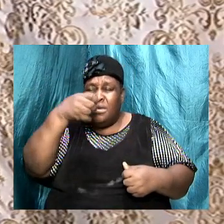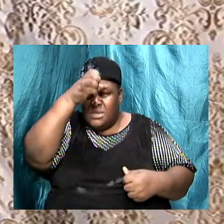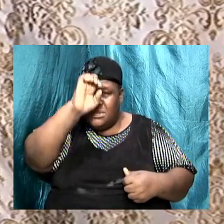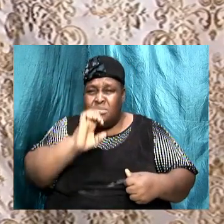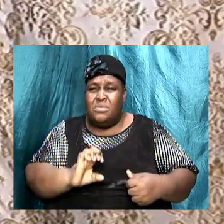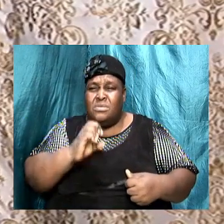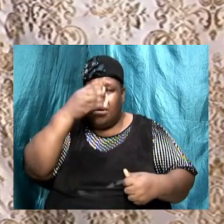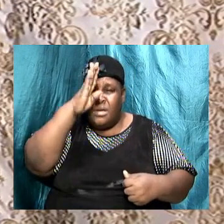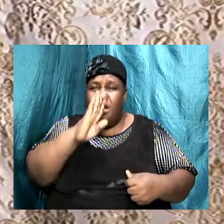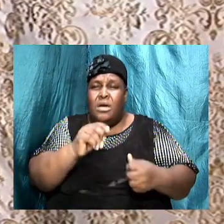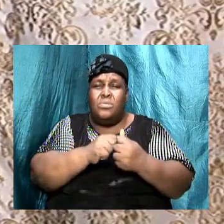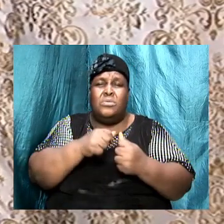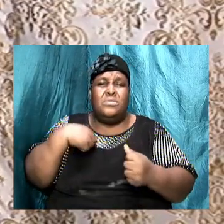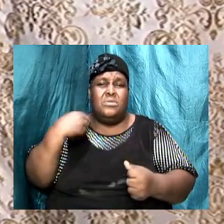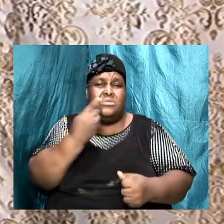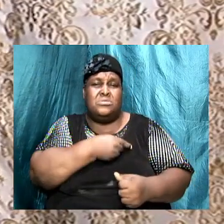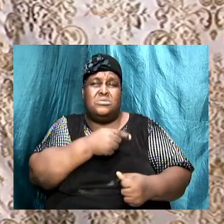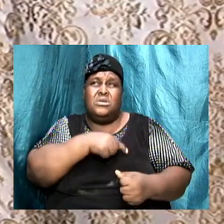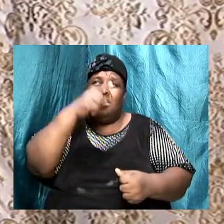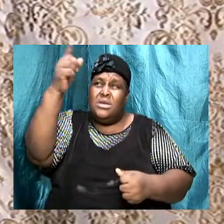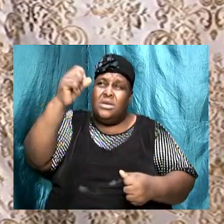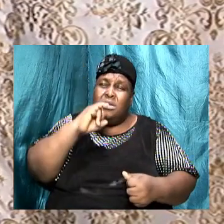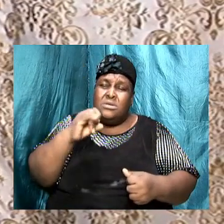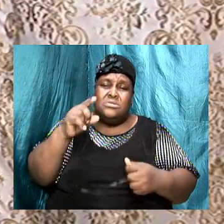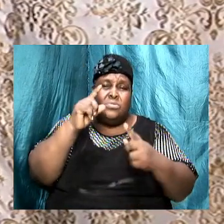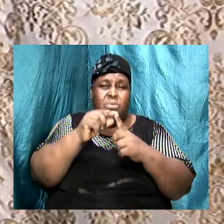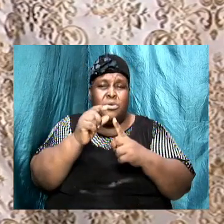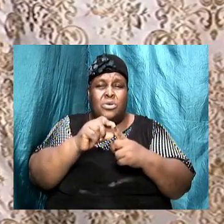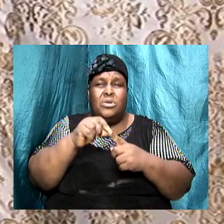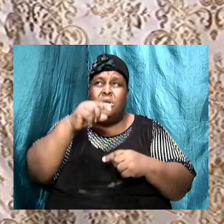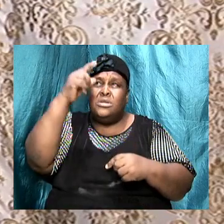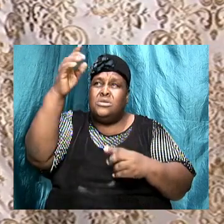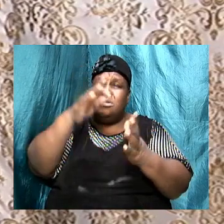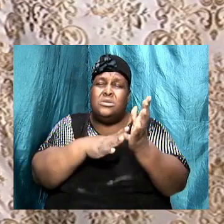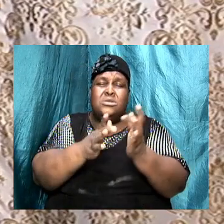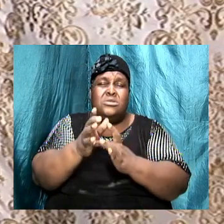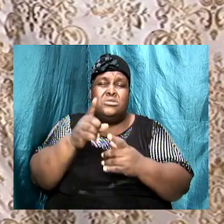the Word, and he is the one that gave his